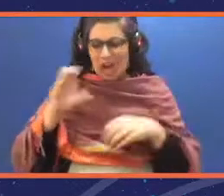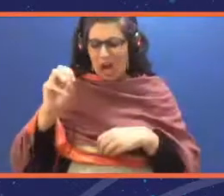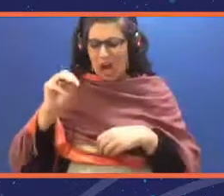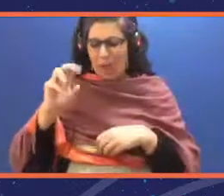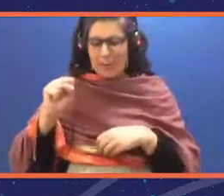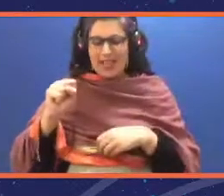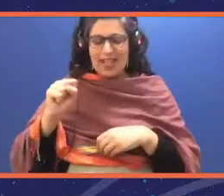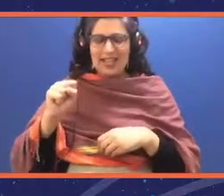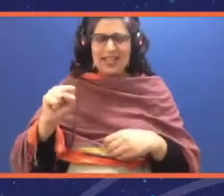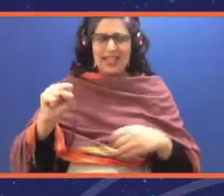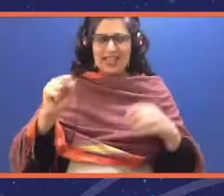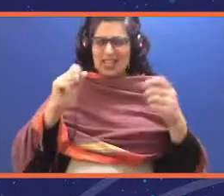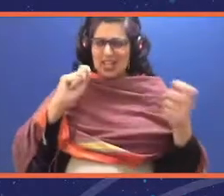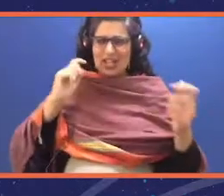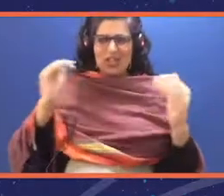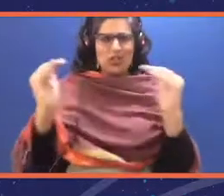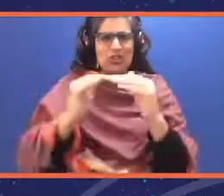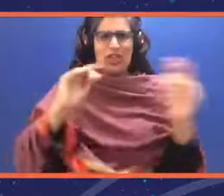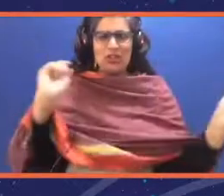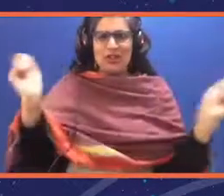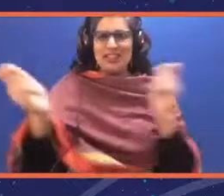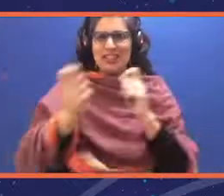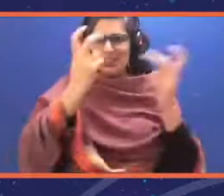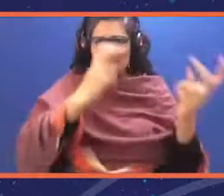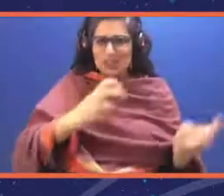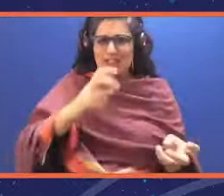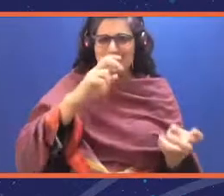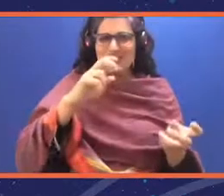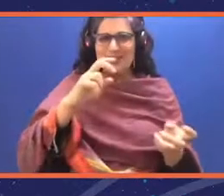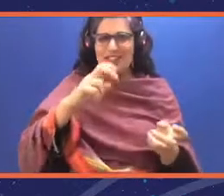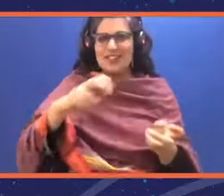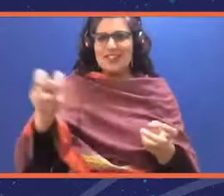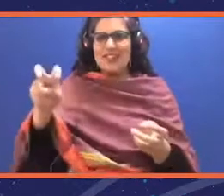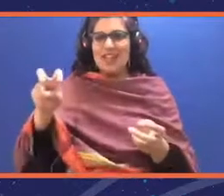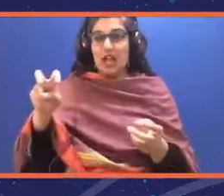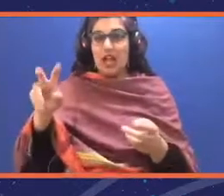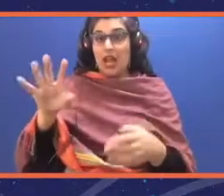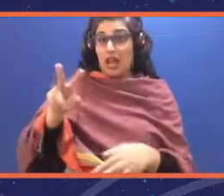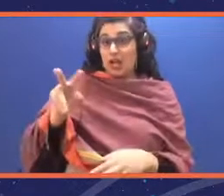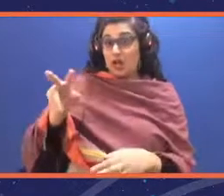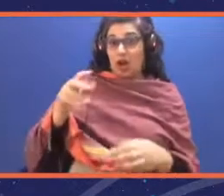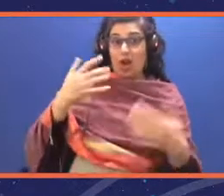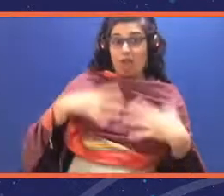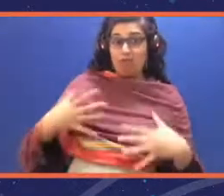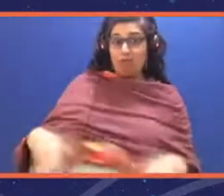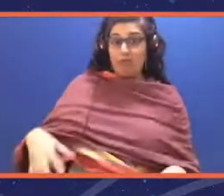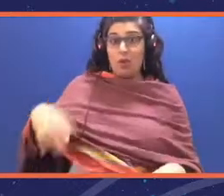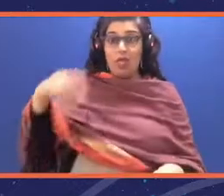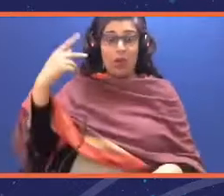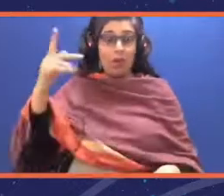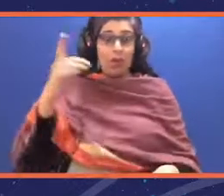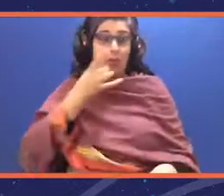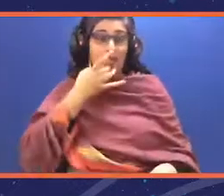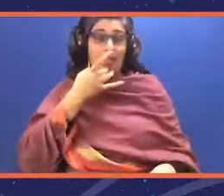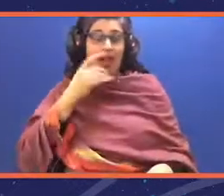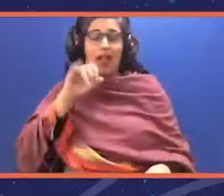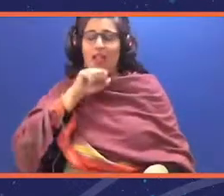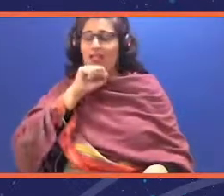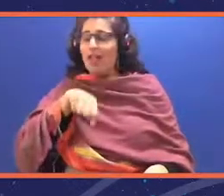we also just talk about your coordinated outfits and the purple lighting, because I'm loving it from over here. Y'all are